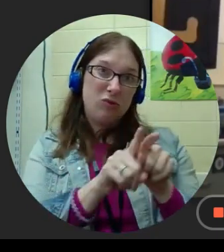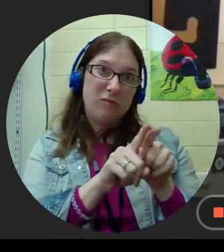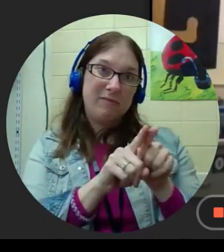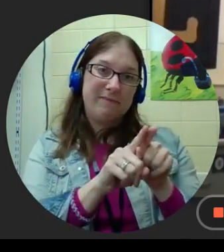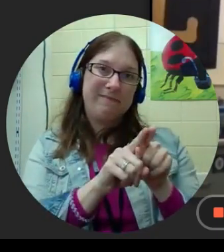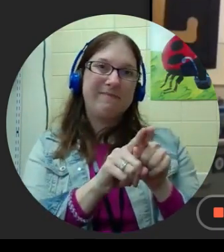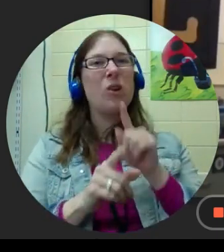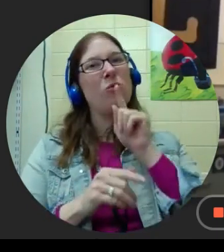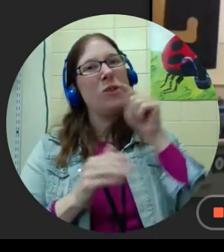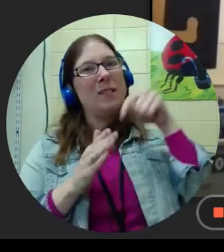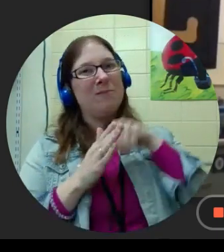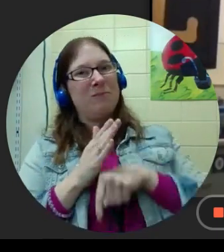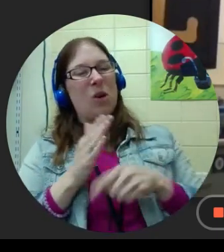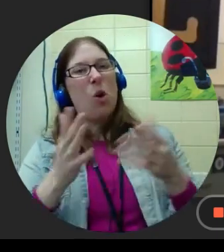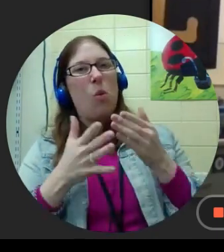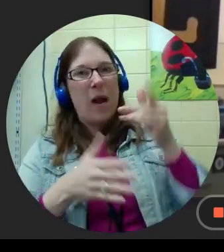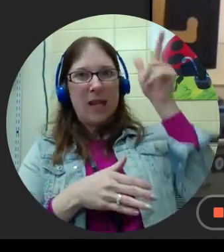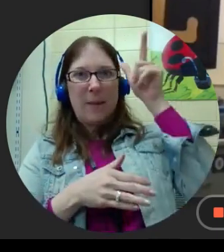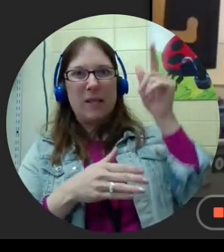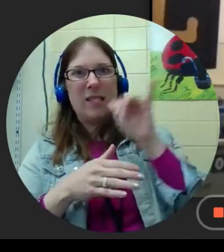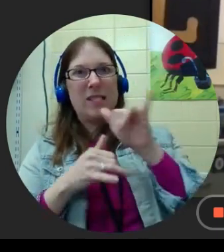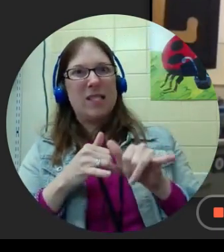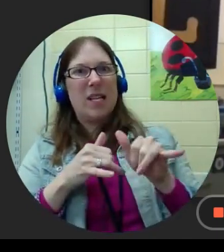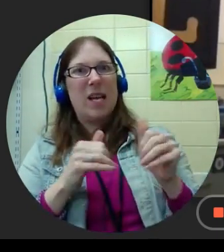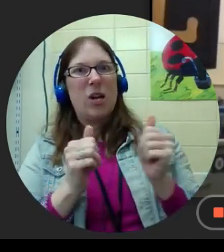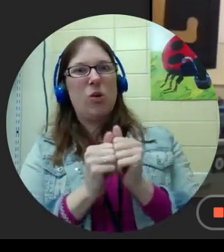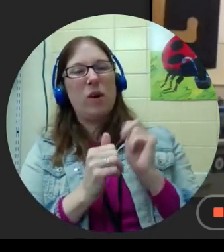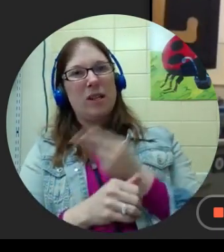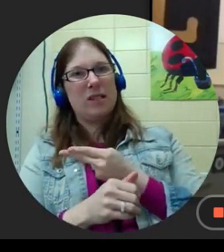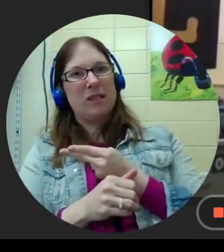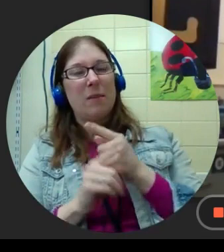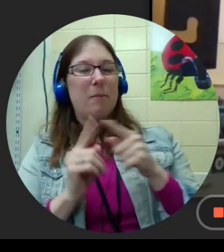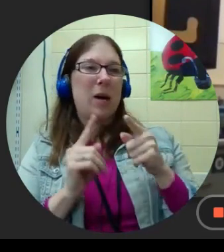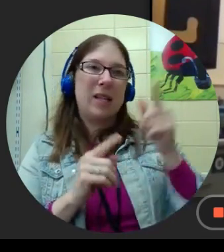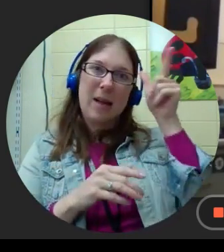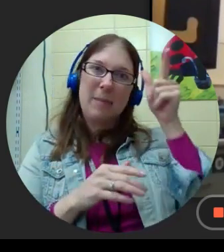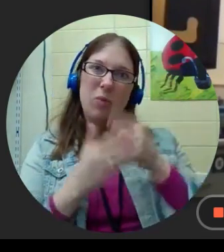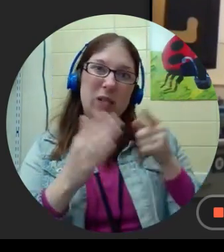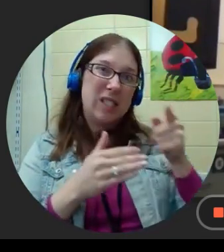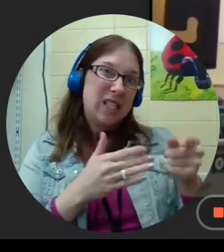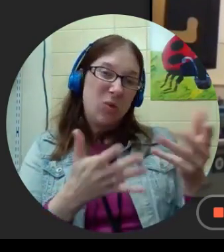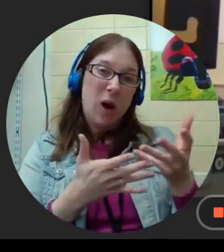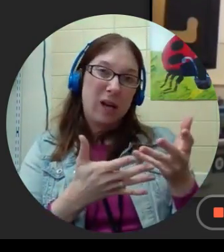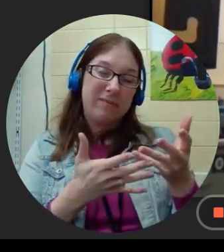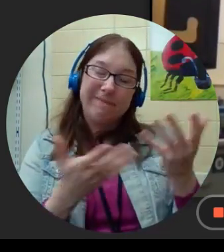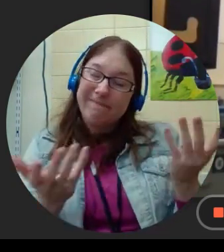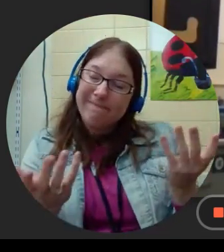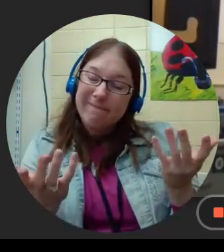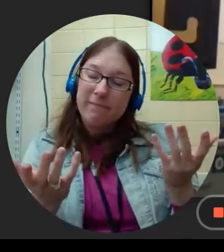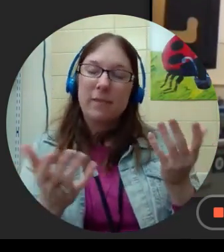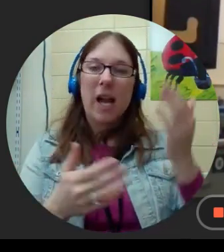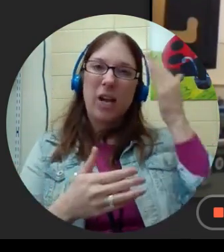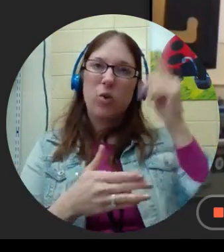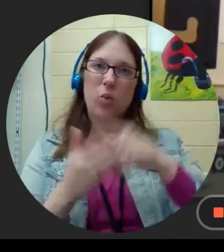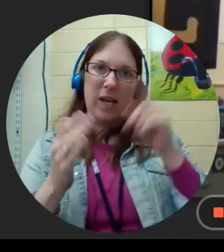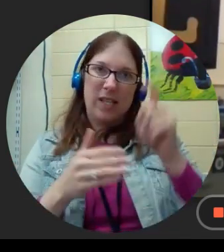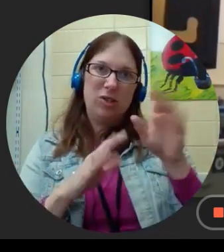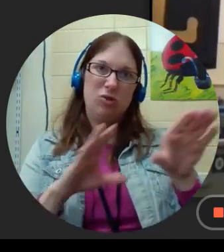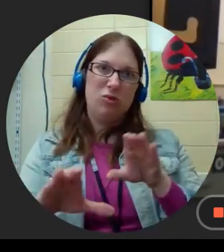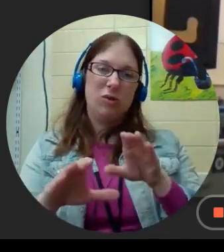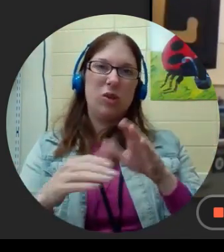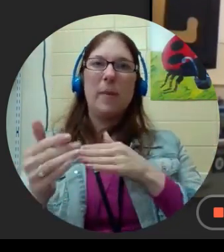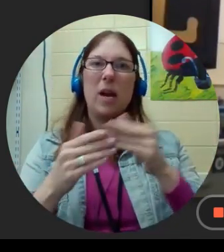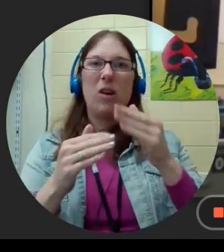us. But what did he want? I knew what I had to do. Even if it was hard or embarrassing or people got mad